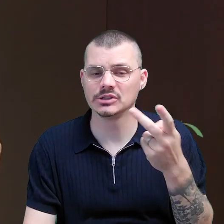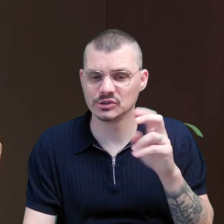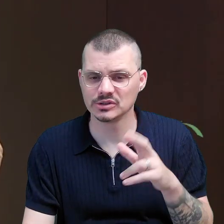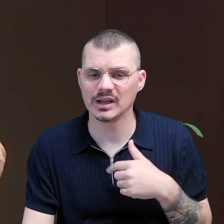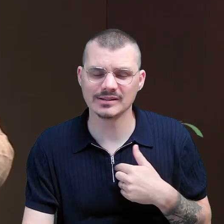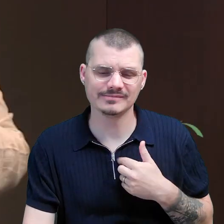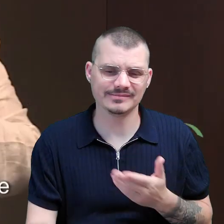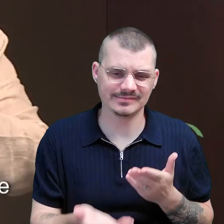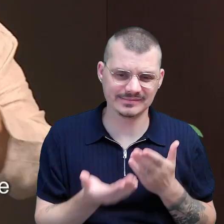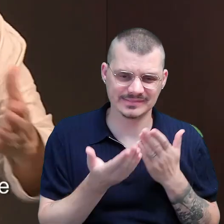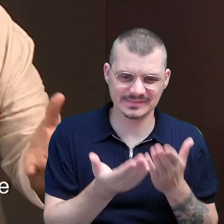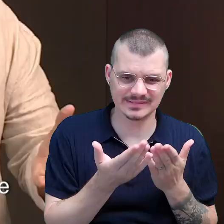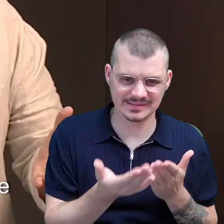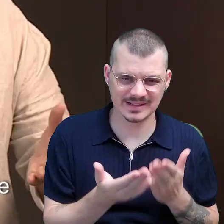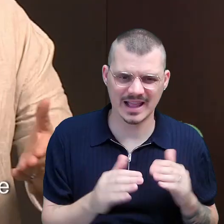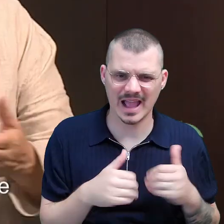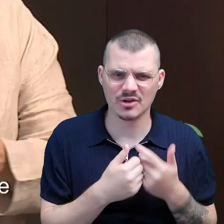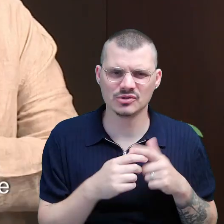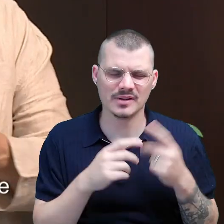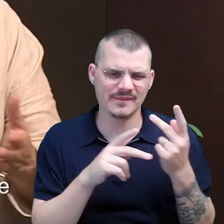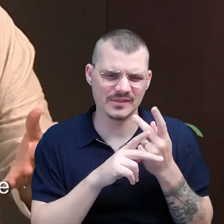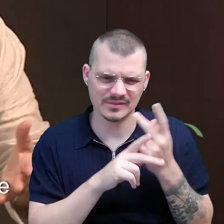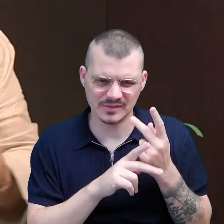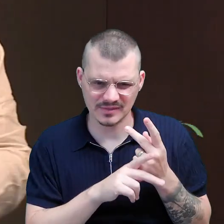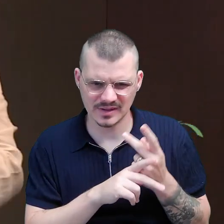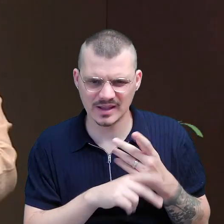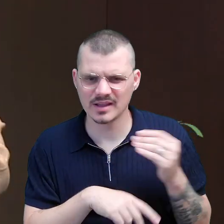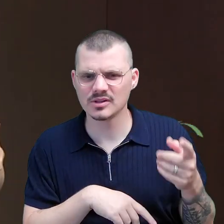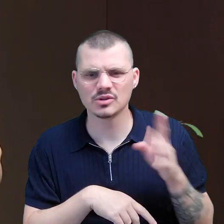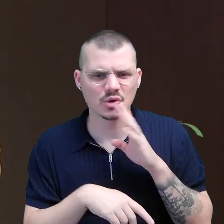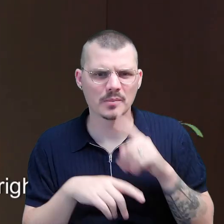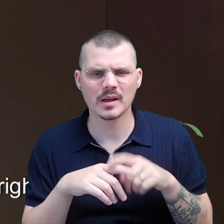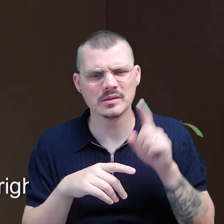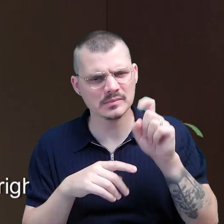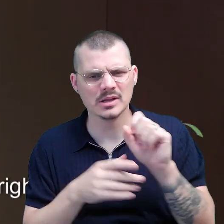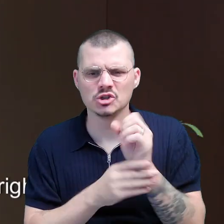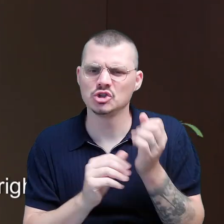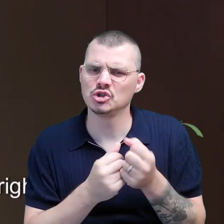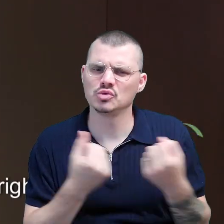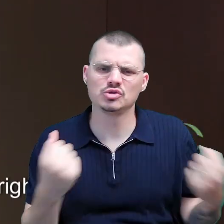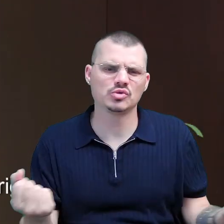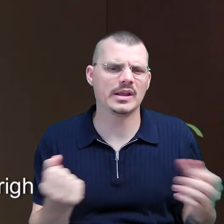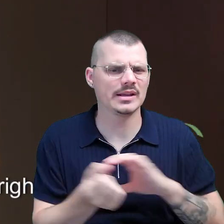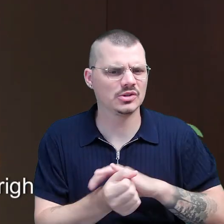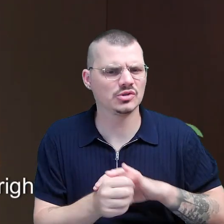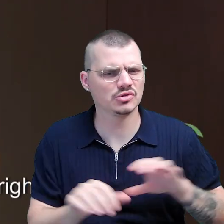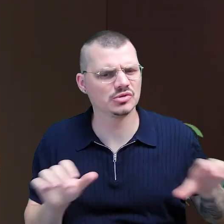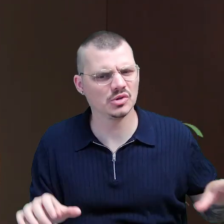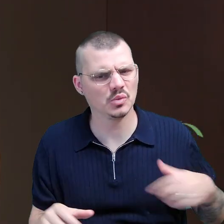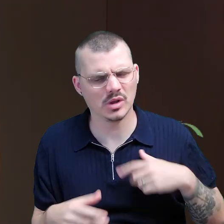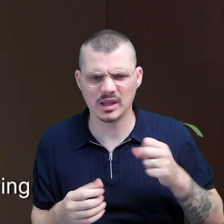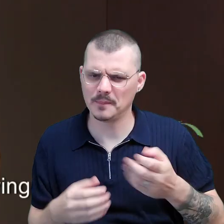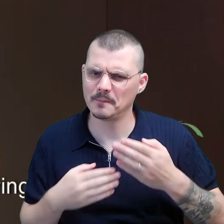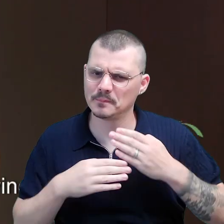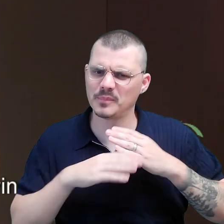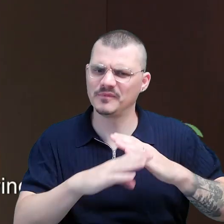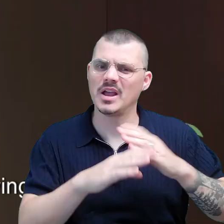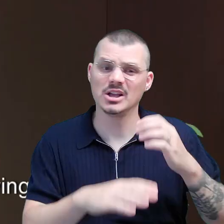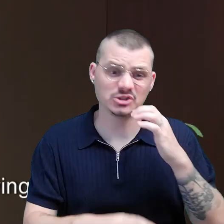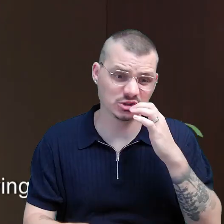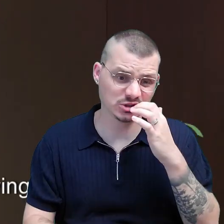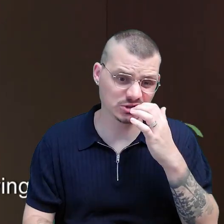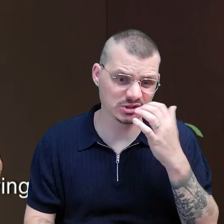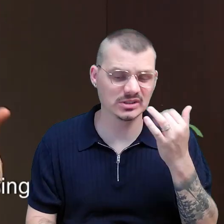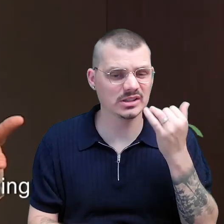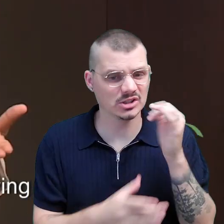So I see her, I offer my suggestions for how to figure this out, and they were talking all about restraints, right? Well, we can